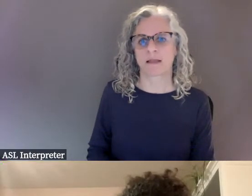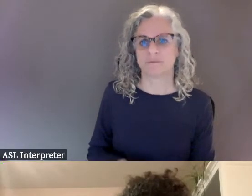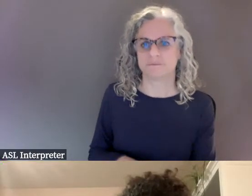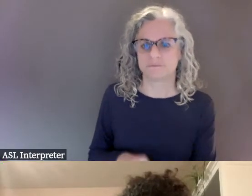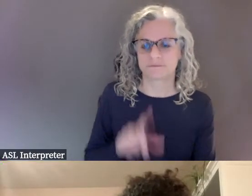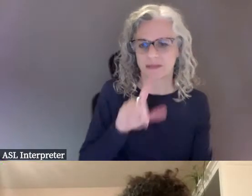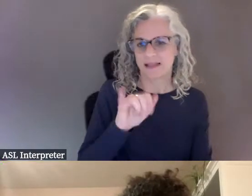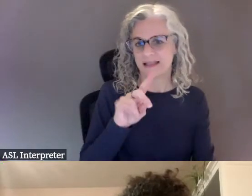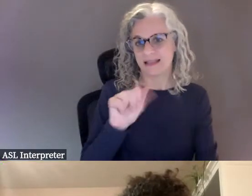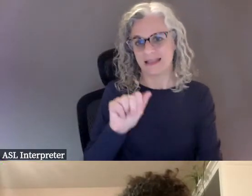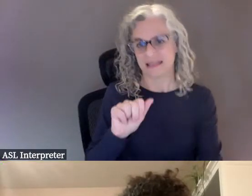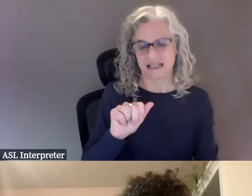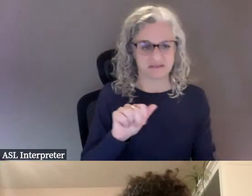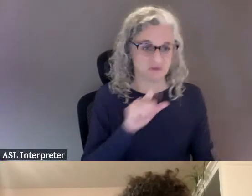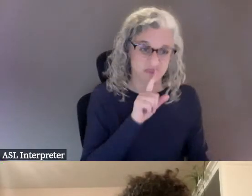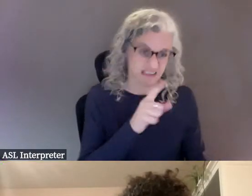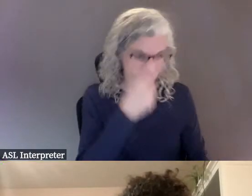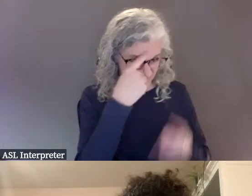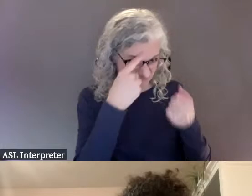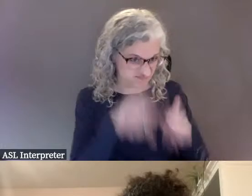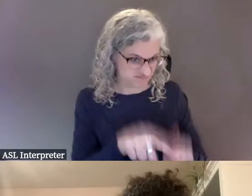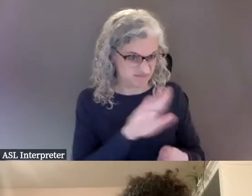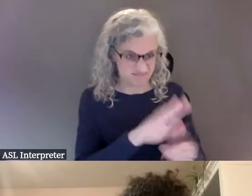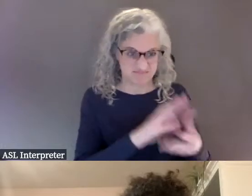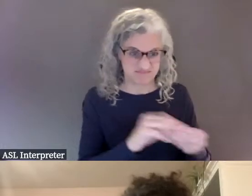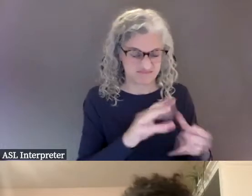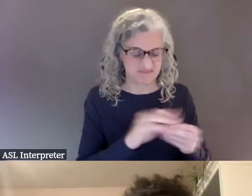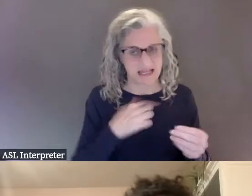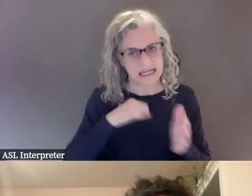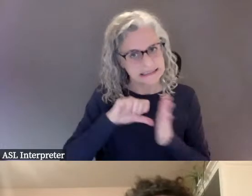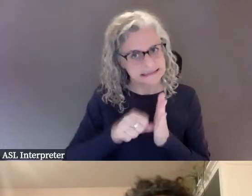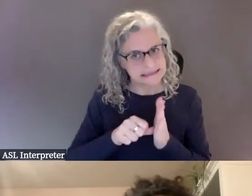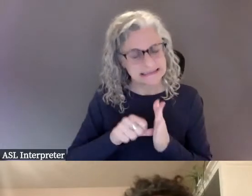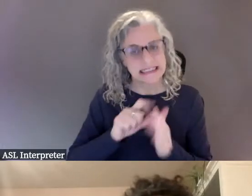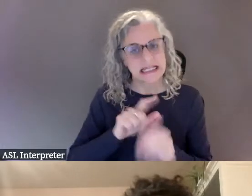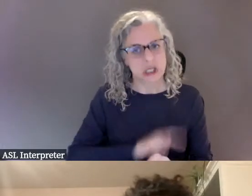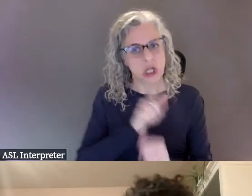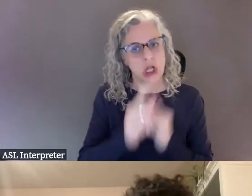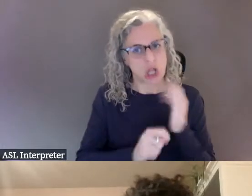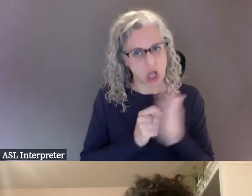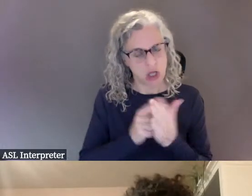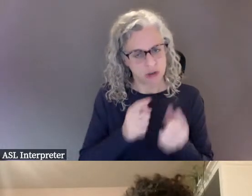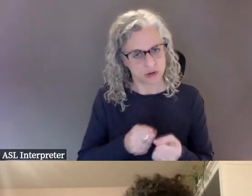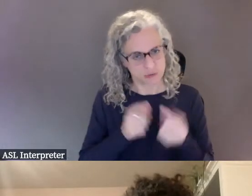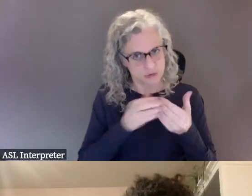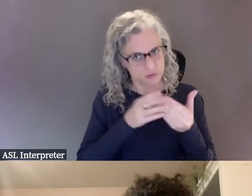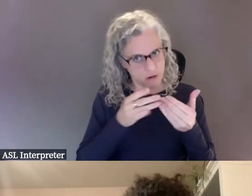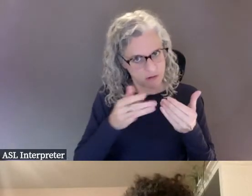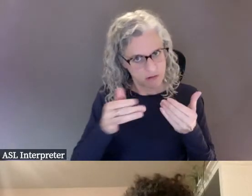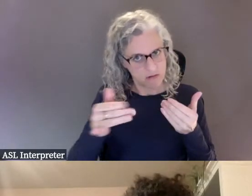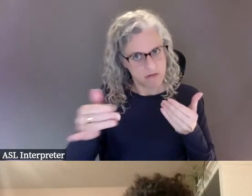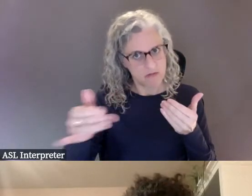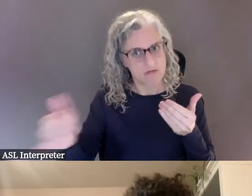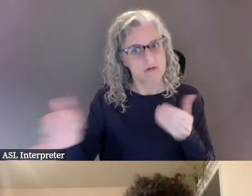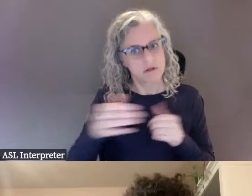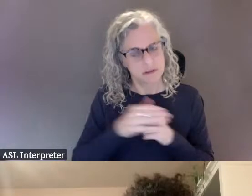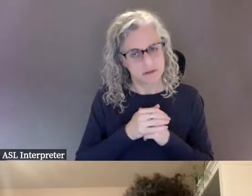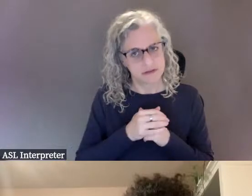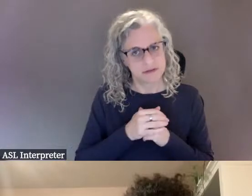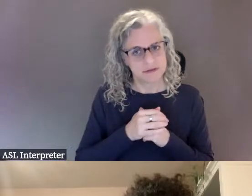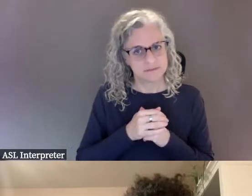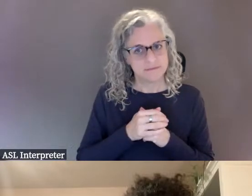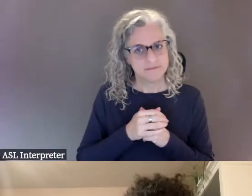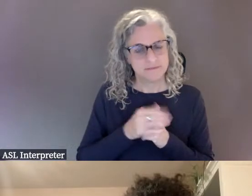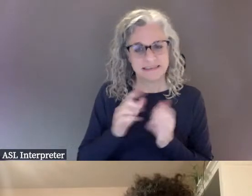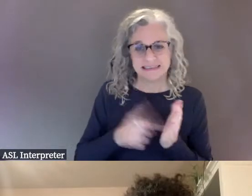Yeah, not too much to add on that. I just can't stress enough that this is a long-term struggle. And I think sometimes when we see really